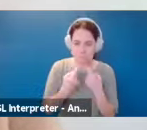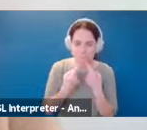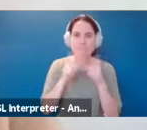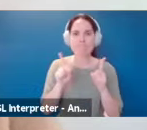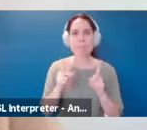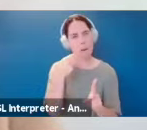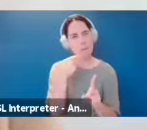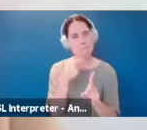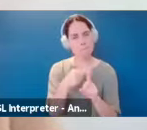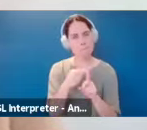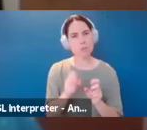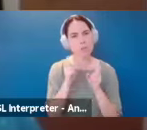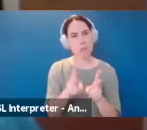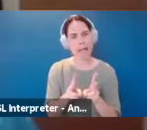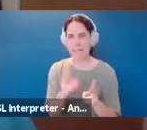Thank you.